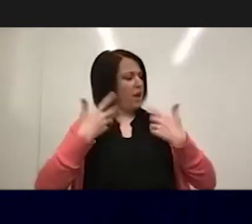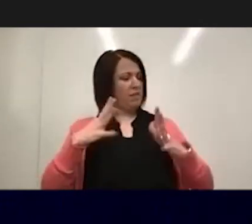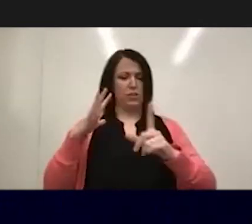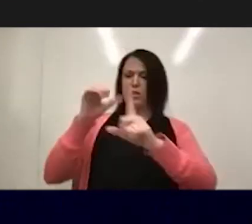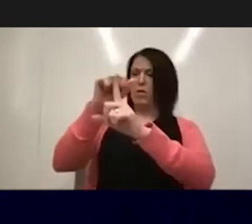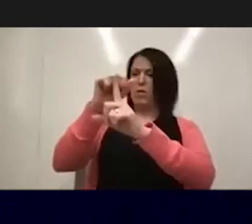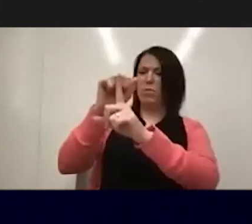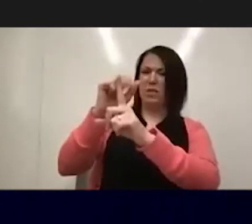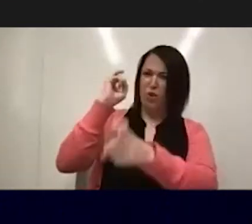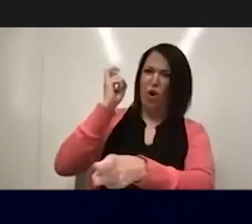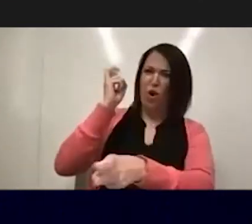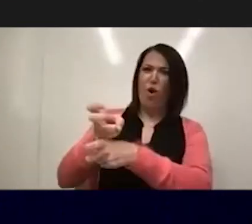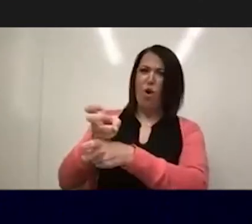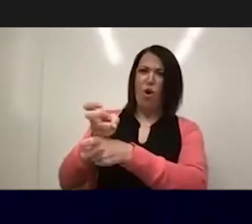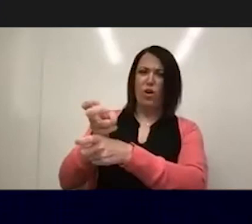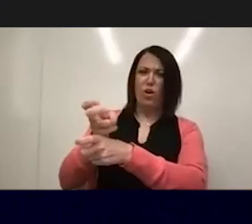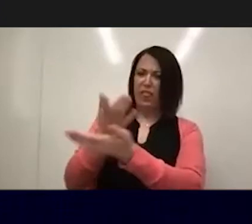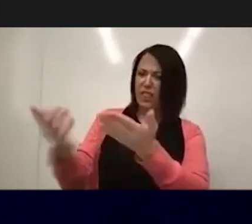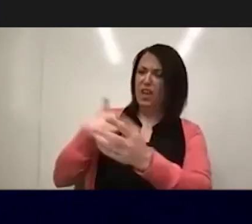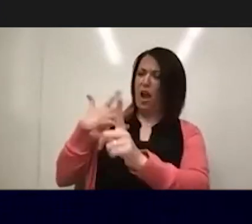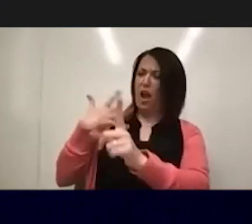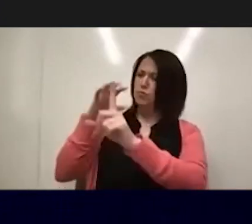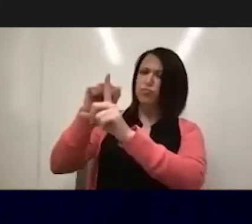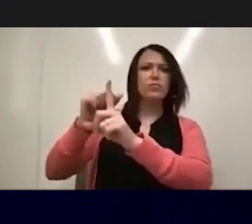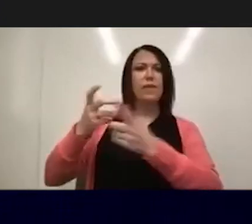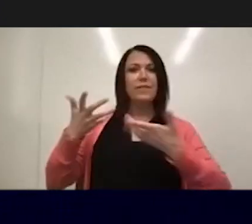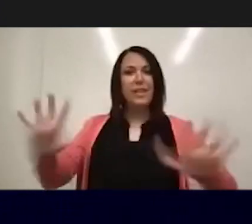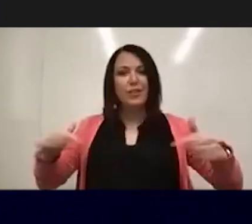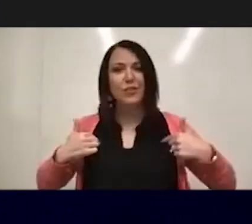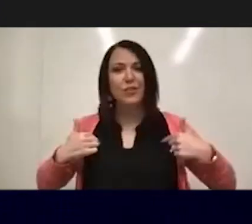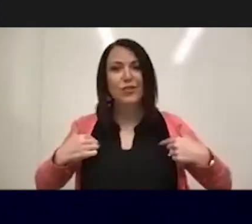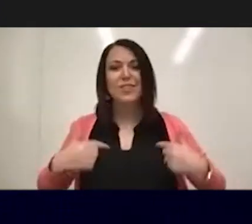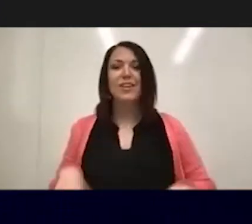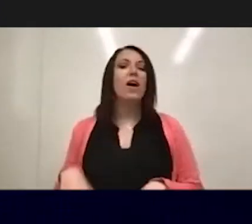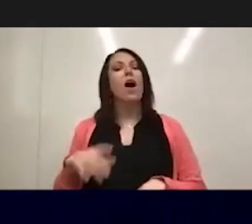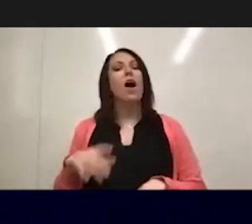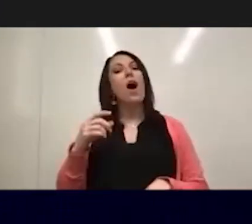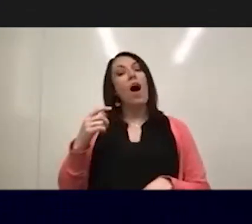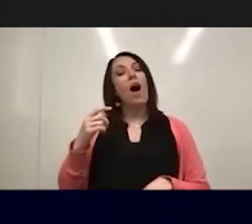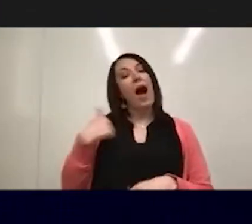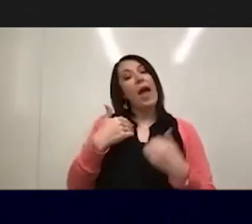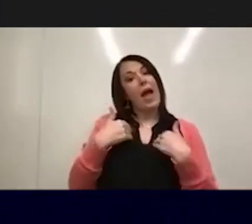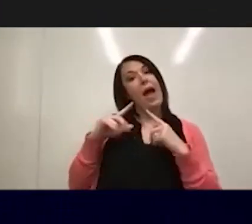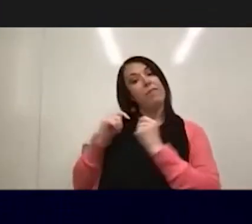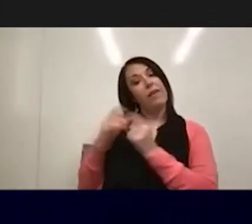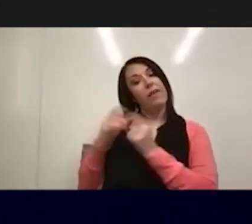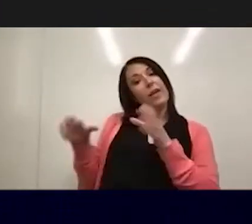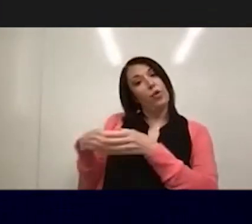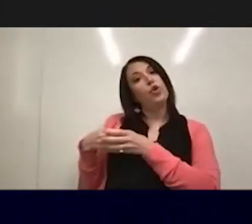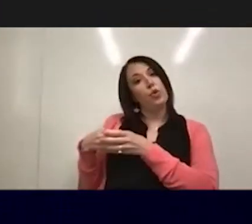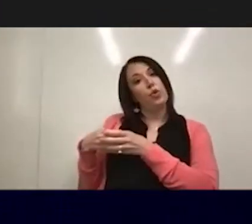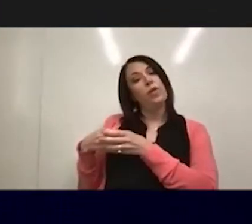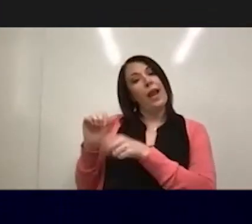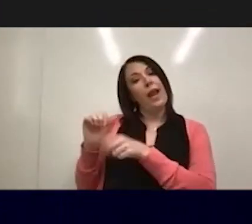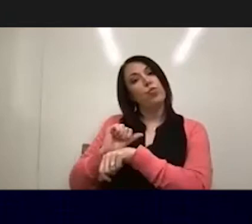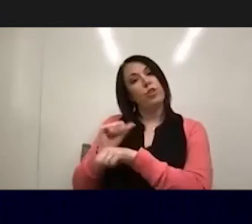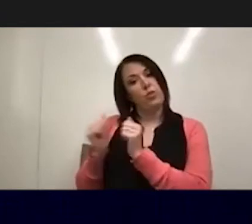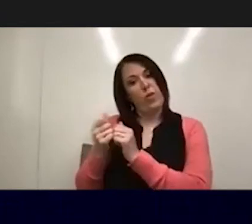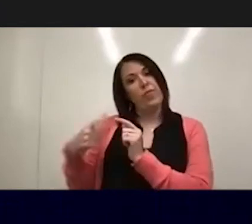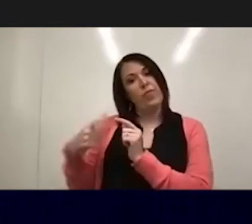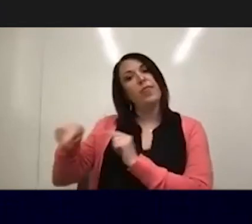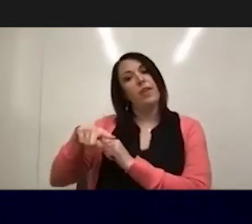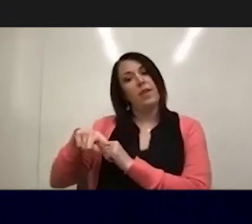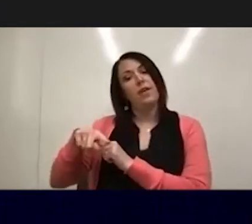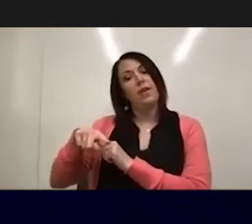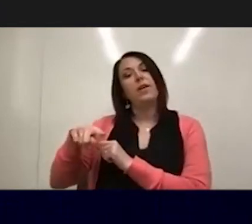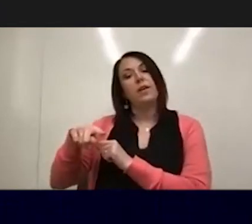And I guess there's a crew that I've been working with, that's a part of